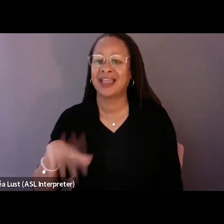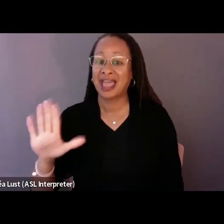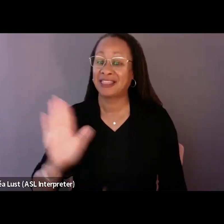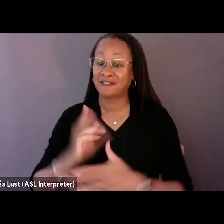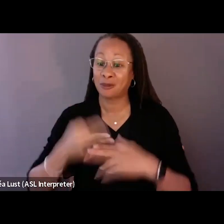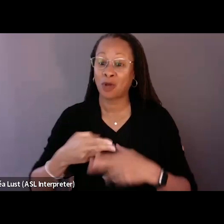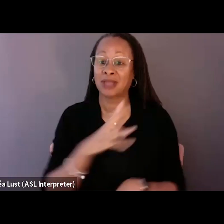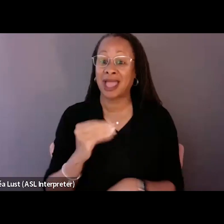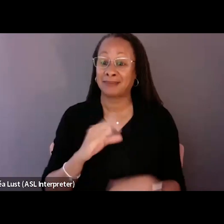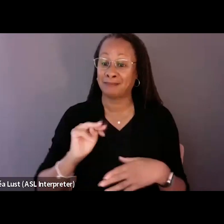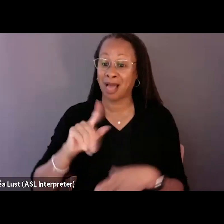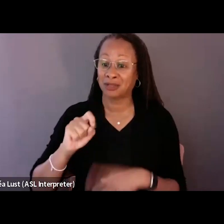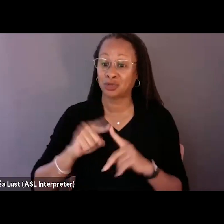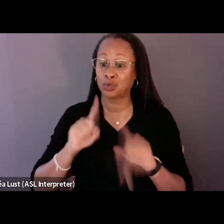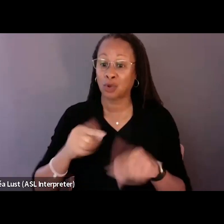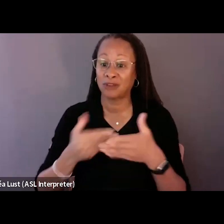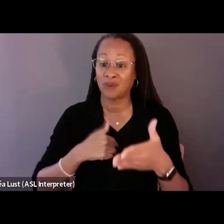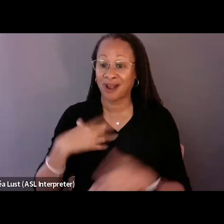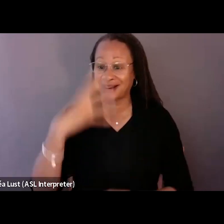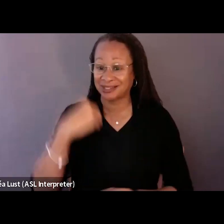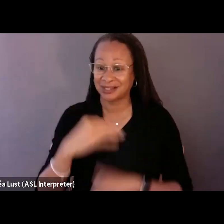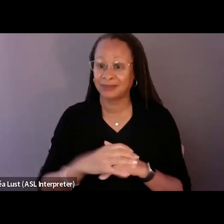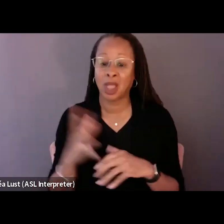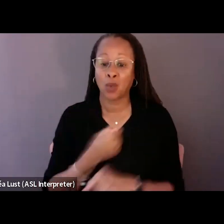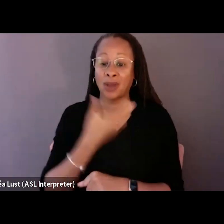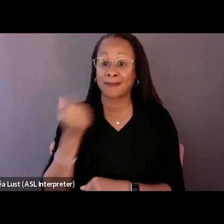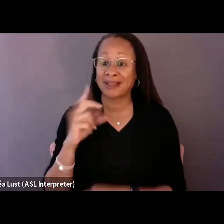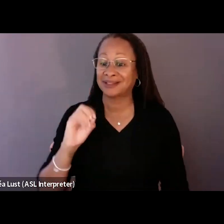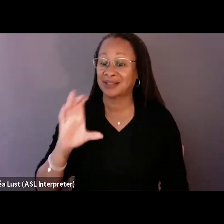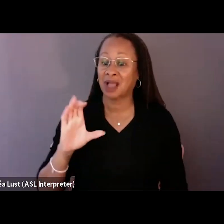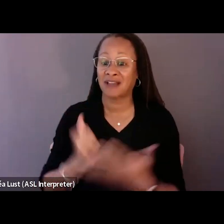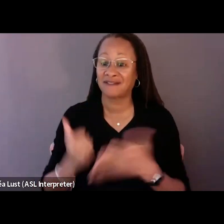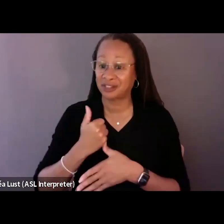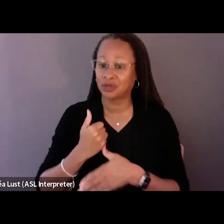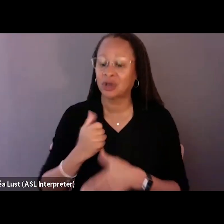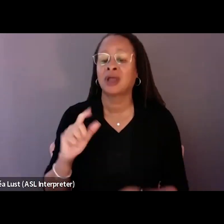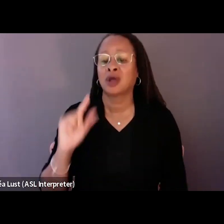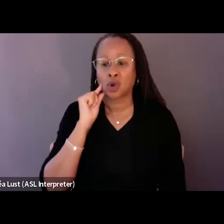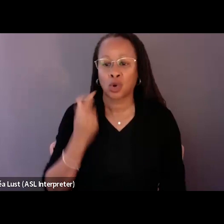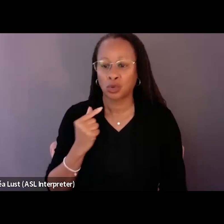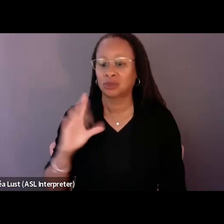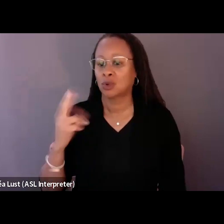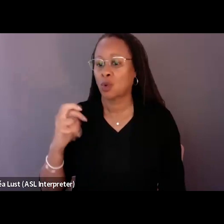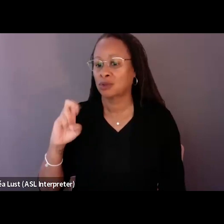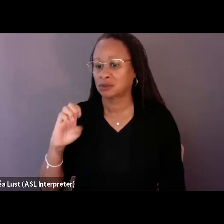Before I Sleep won the Best Documentary Feature Golden Horse Award.